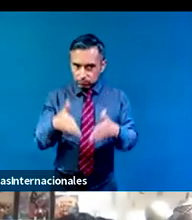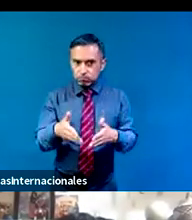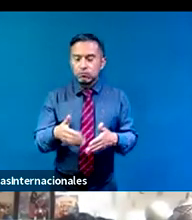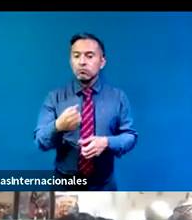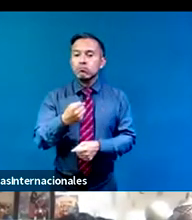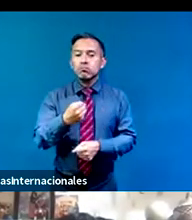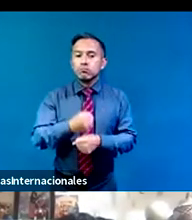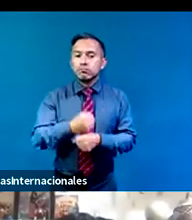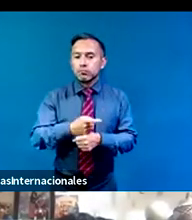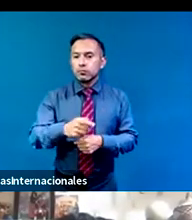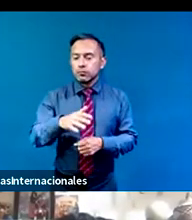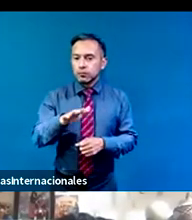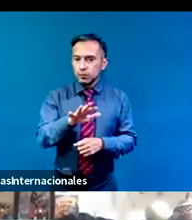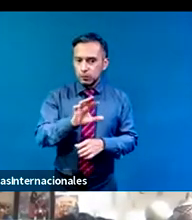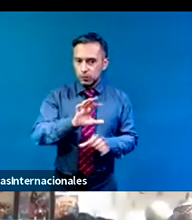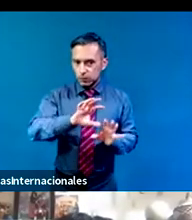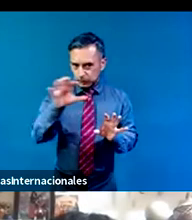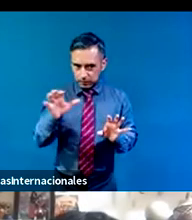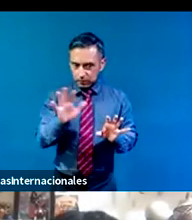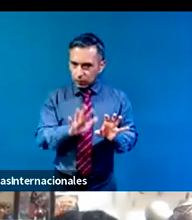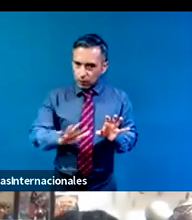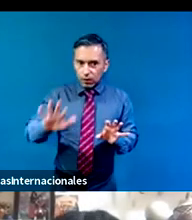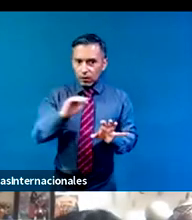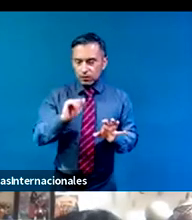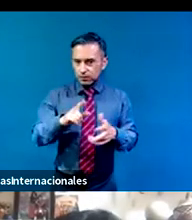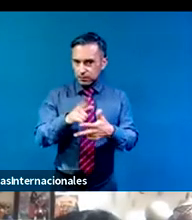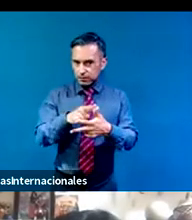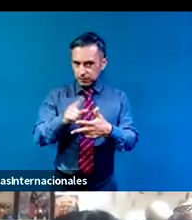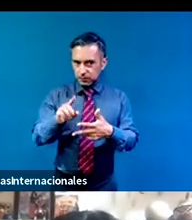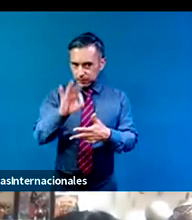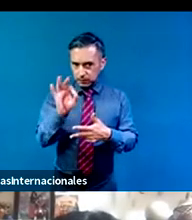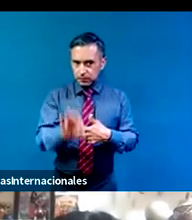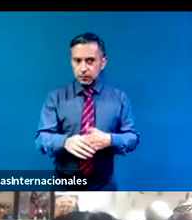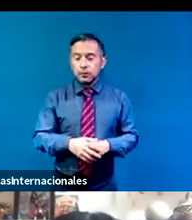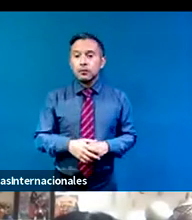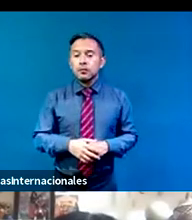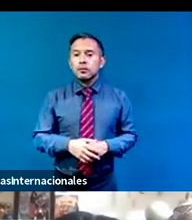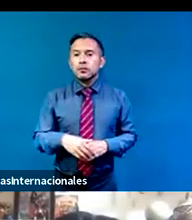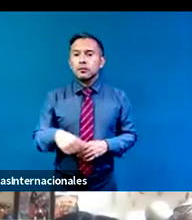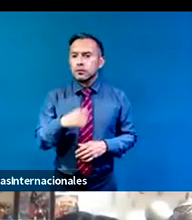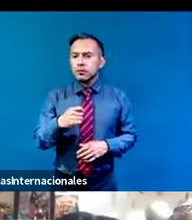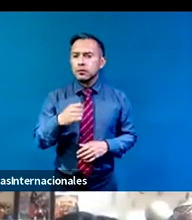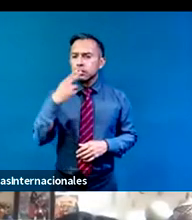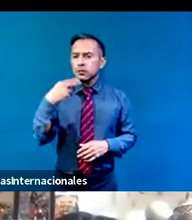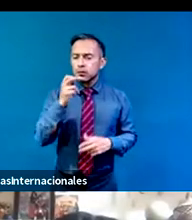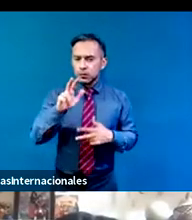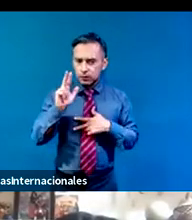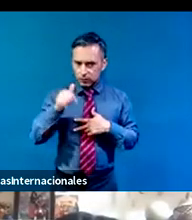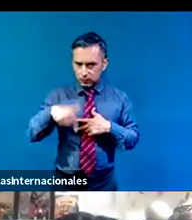question. Where do we post our Action Coalition commitments? We will put on the chat the